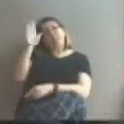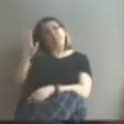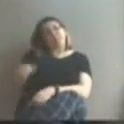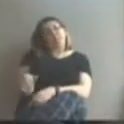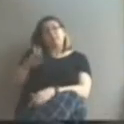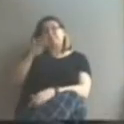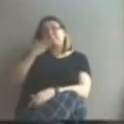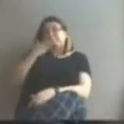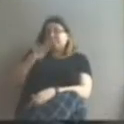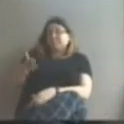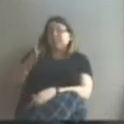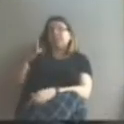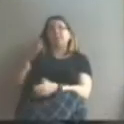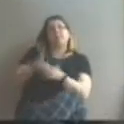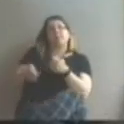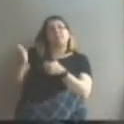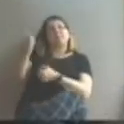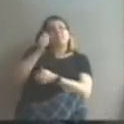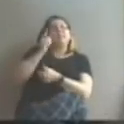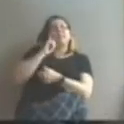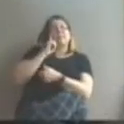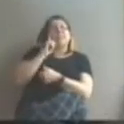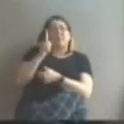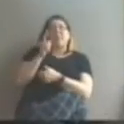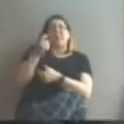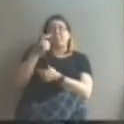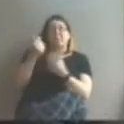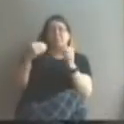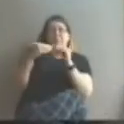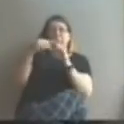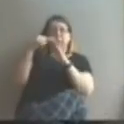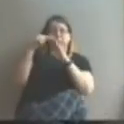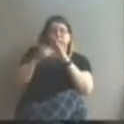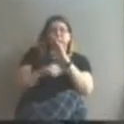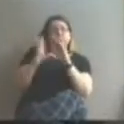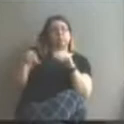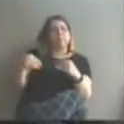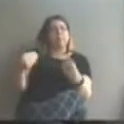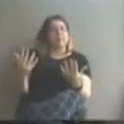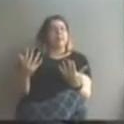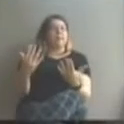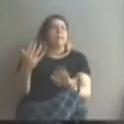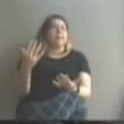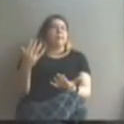the administration for going a little bit extra on this by providing